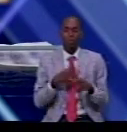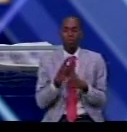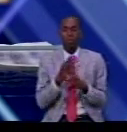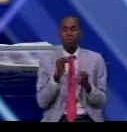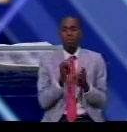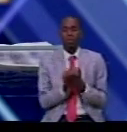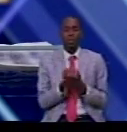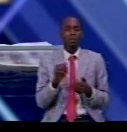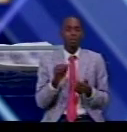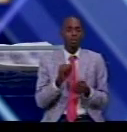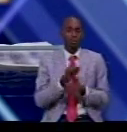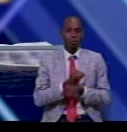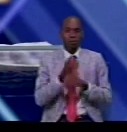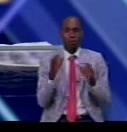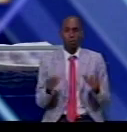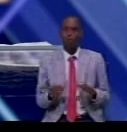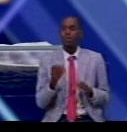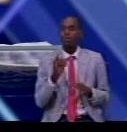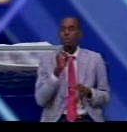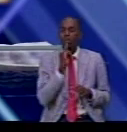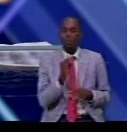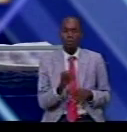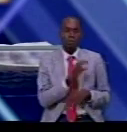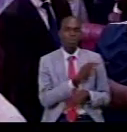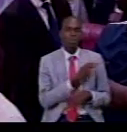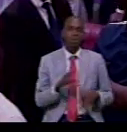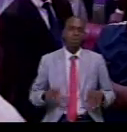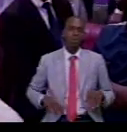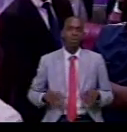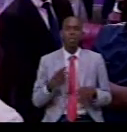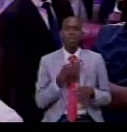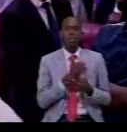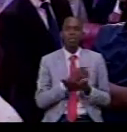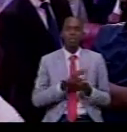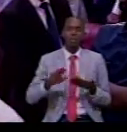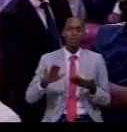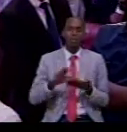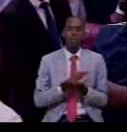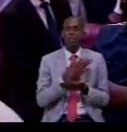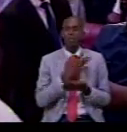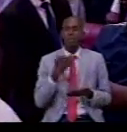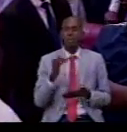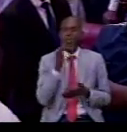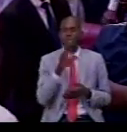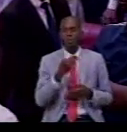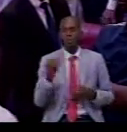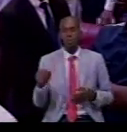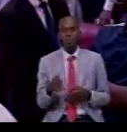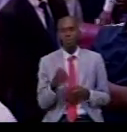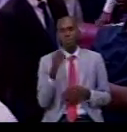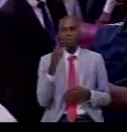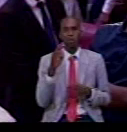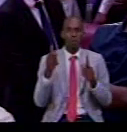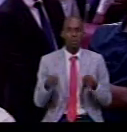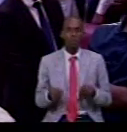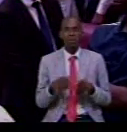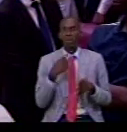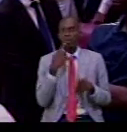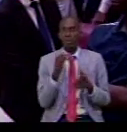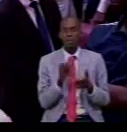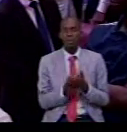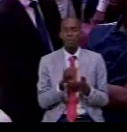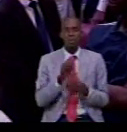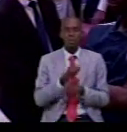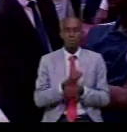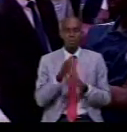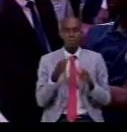supernatural. That stone is Christ. There's no other person. And we have been made to know that stone, if you